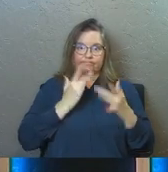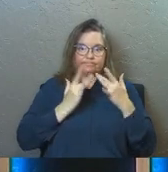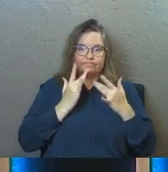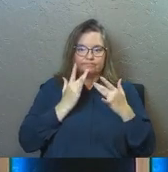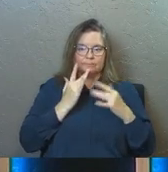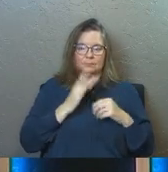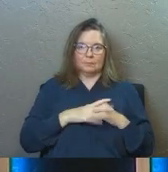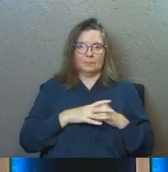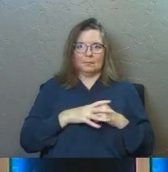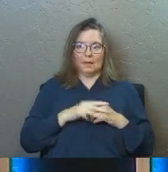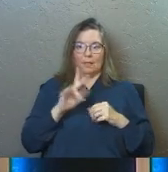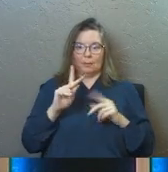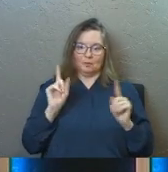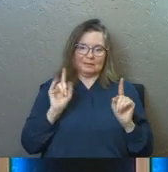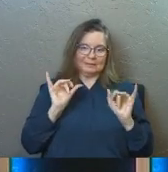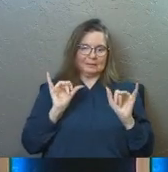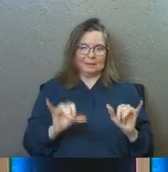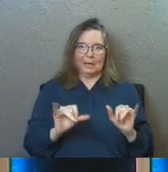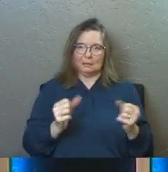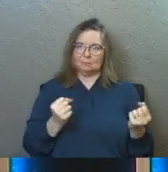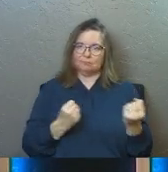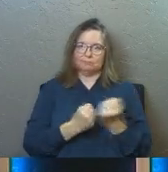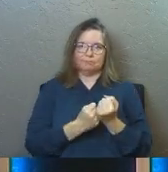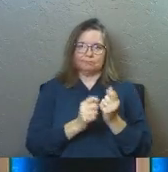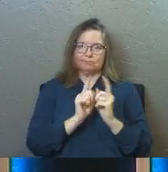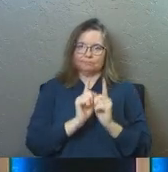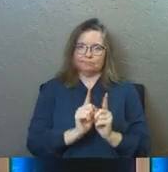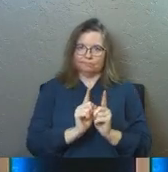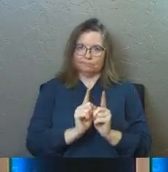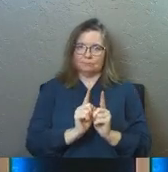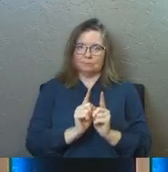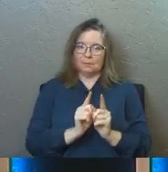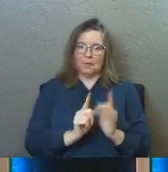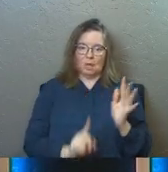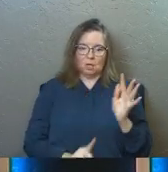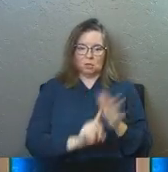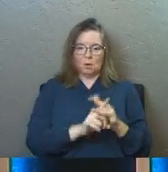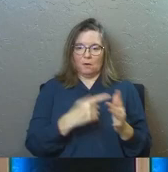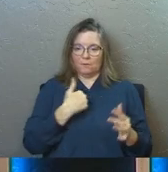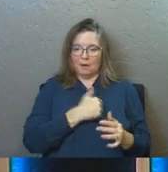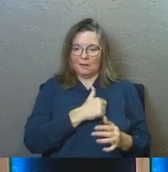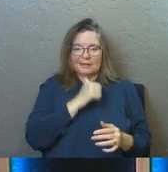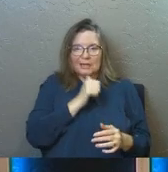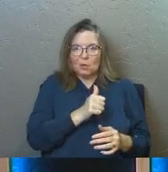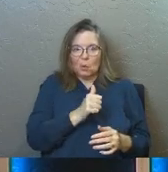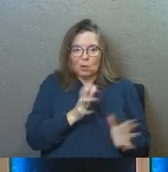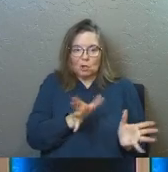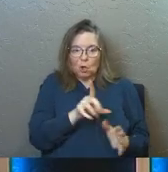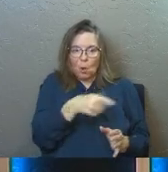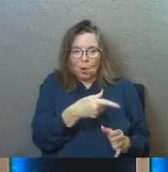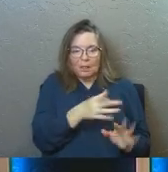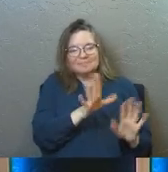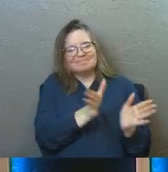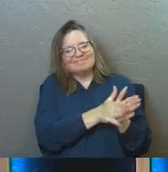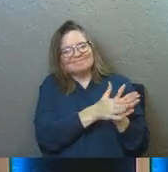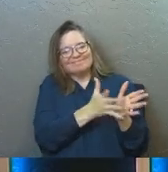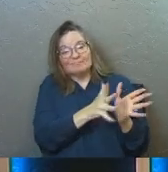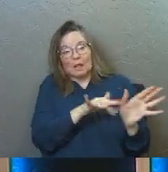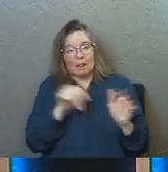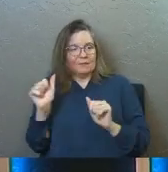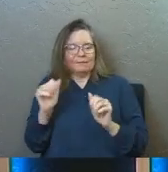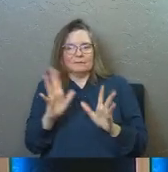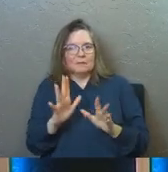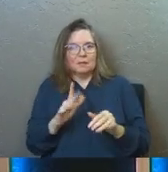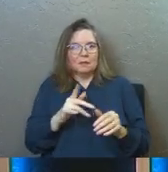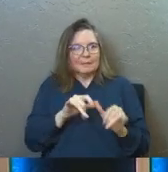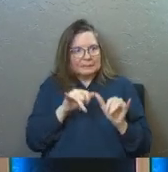going. They stay right there. They're with us through thick and through thin. They show up for us. They don't just encourage us and say that